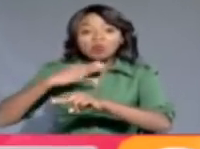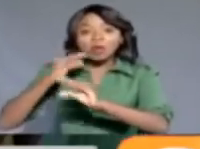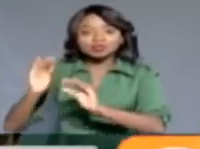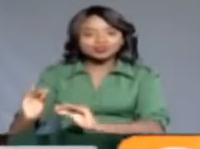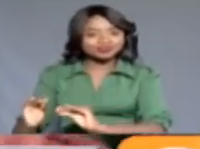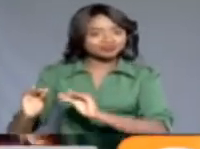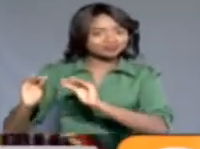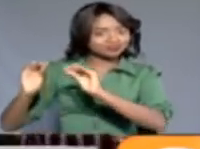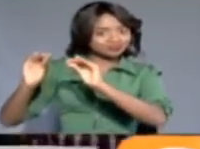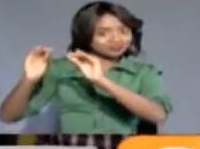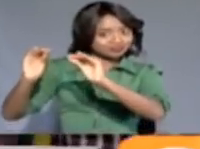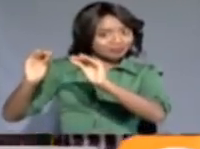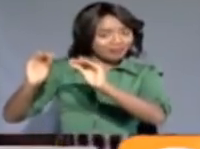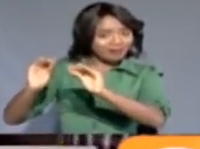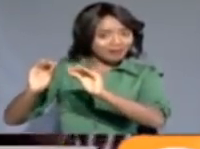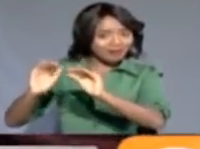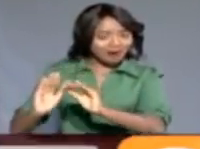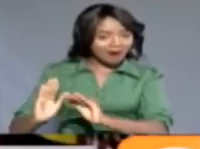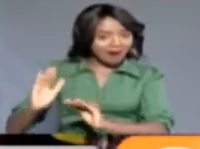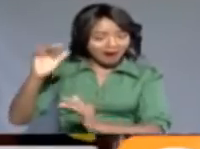level.